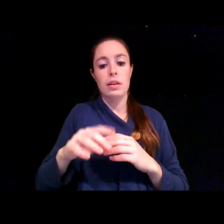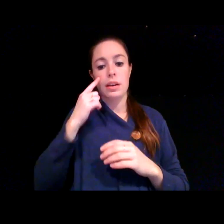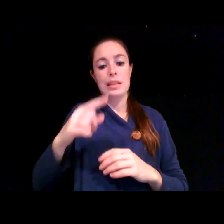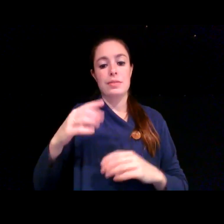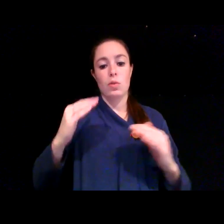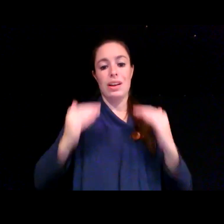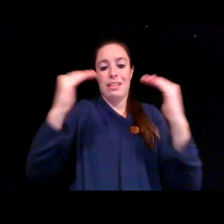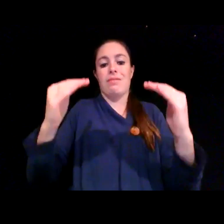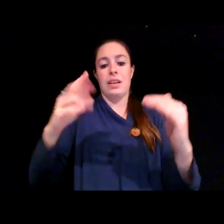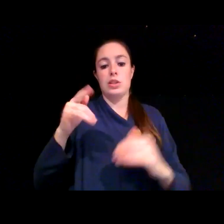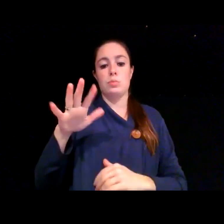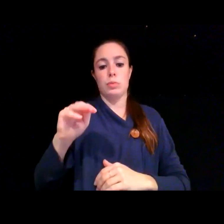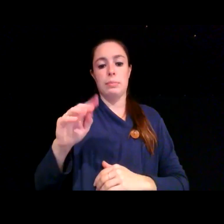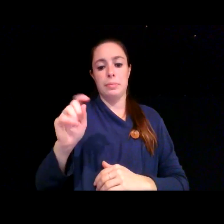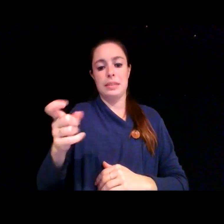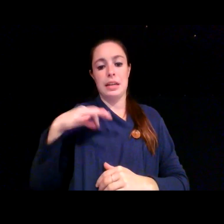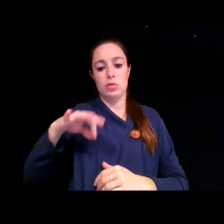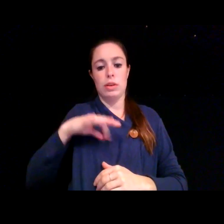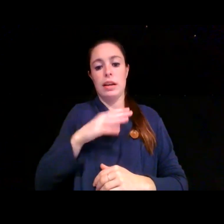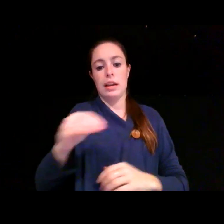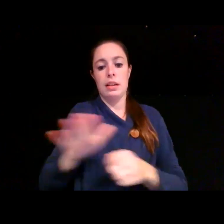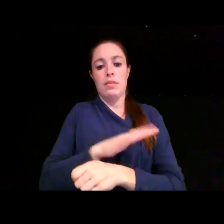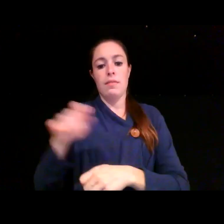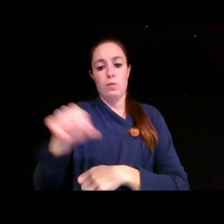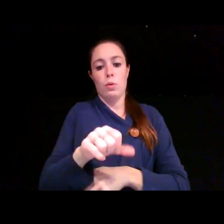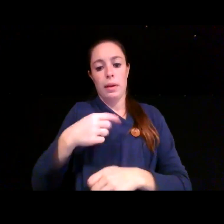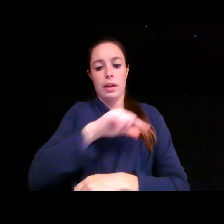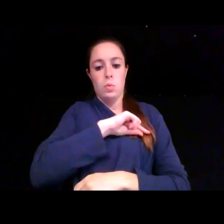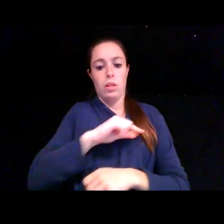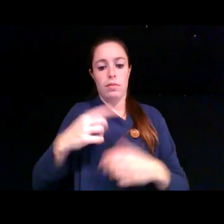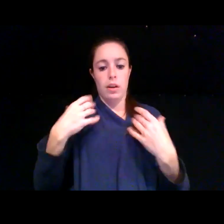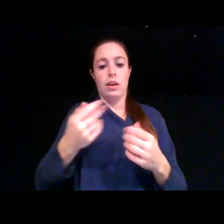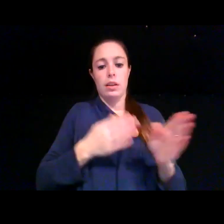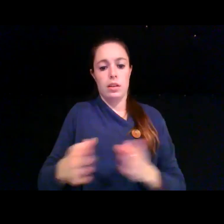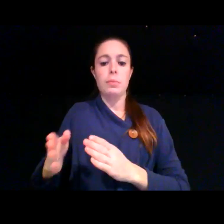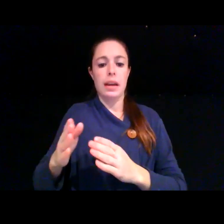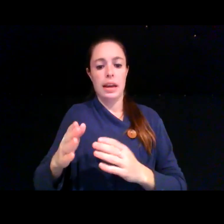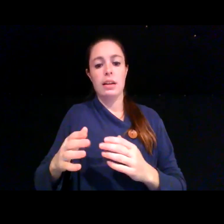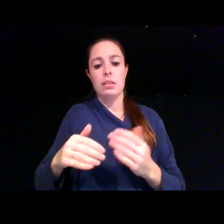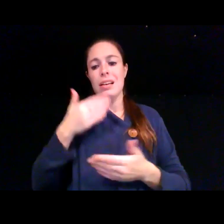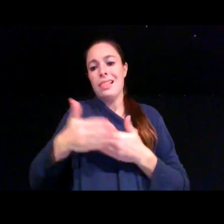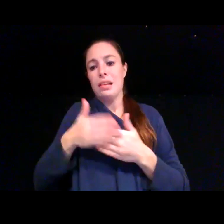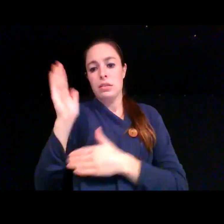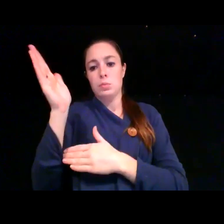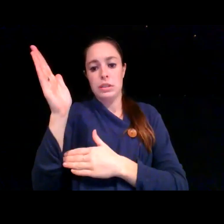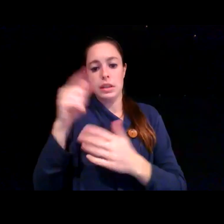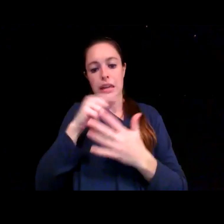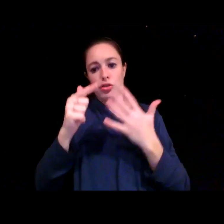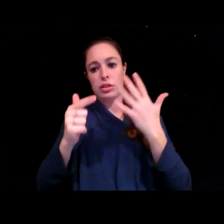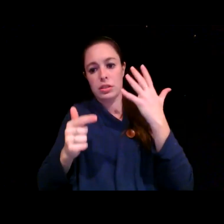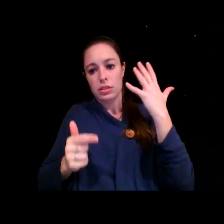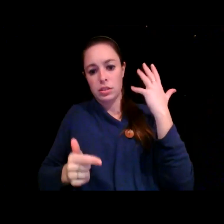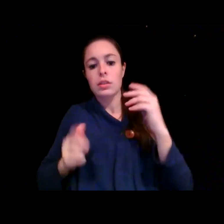pay qualified health plan. We'll be talking about that at our subsequent presentations. But for the essential plan, you